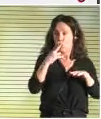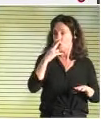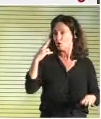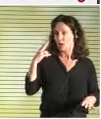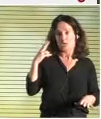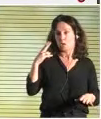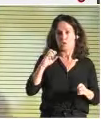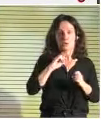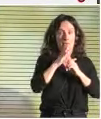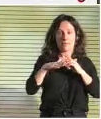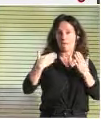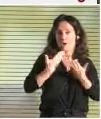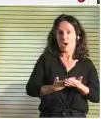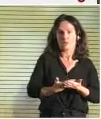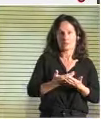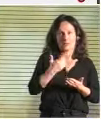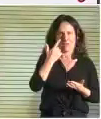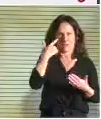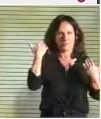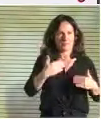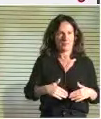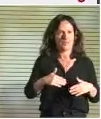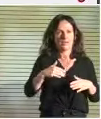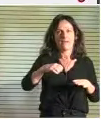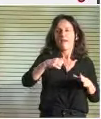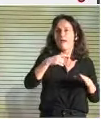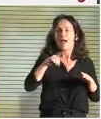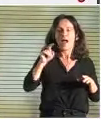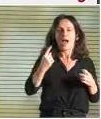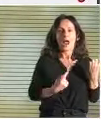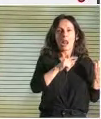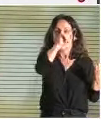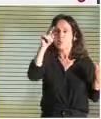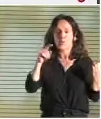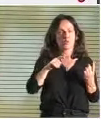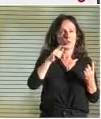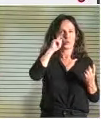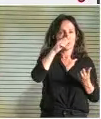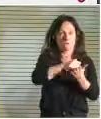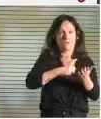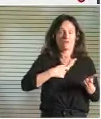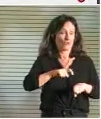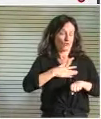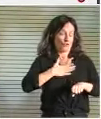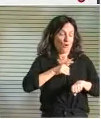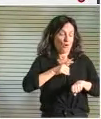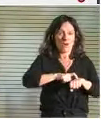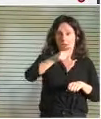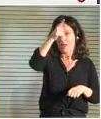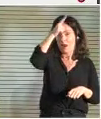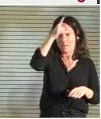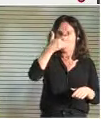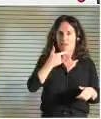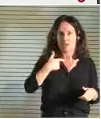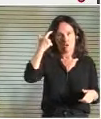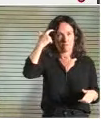at some places in the world. And sometimes as a German, I say, well, we are probably slightly a little bit arrogant because we have automotive industry,